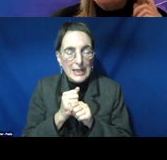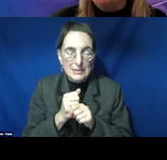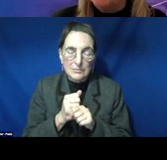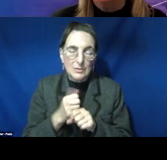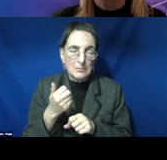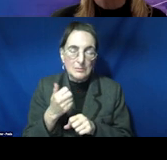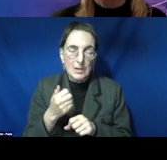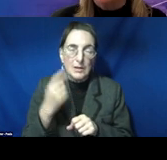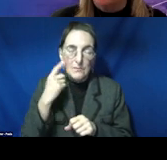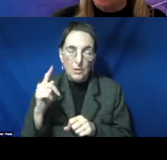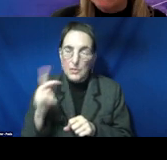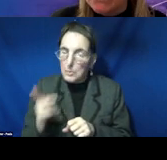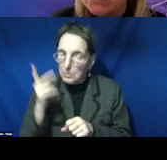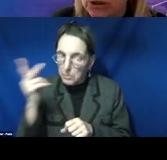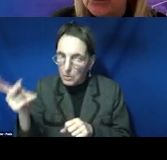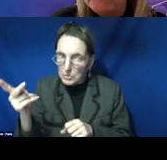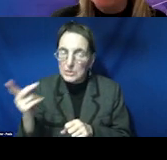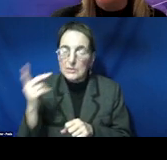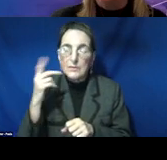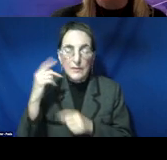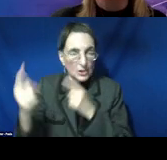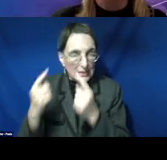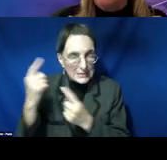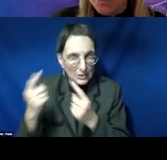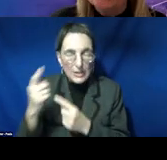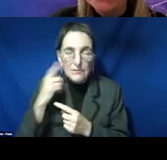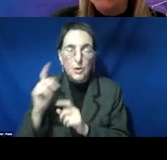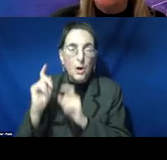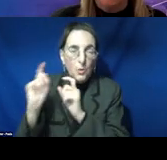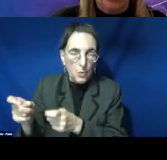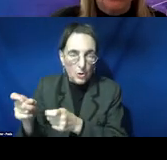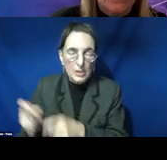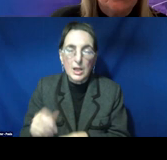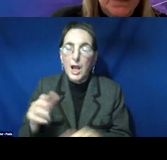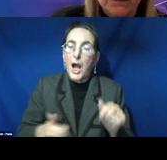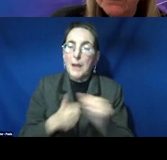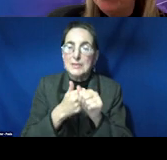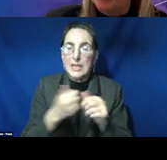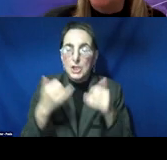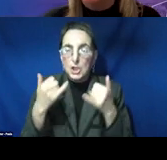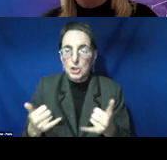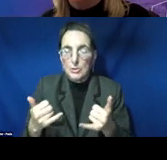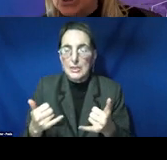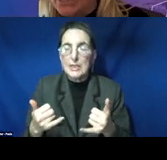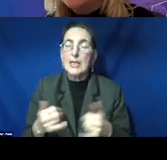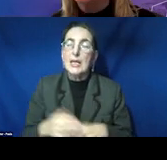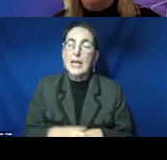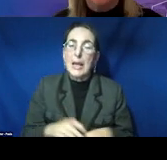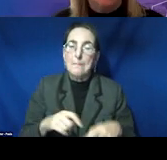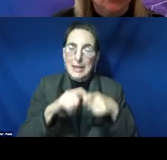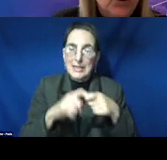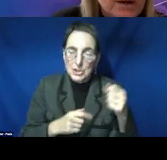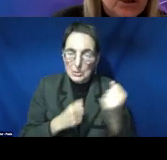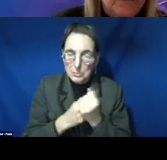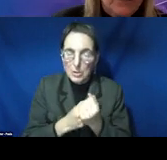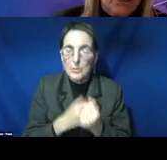for the proposals that they are considering for award, updated current and pending support, which has the